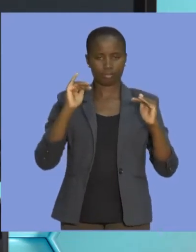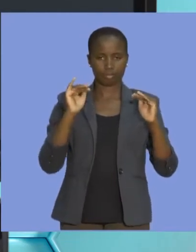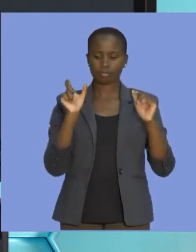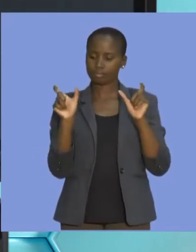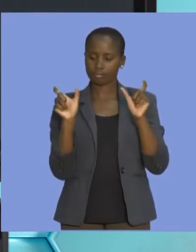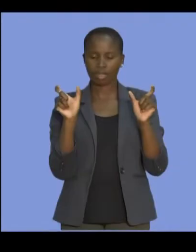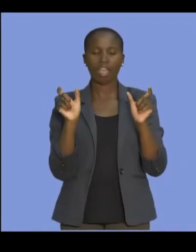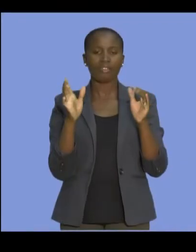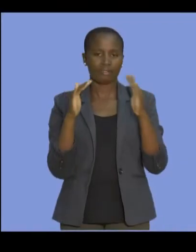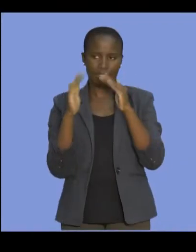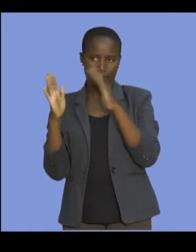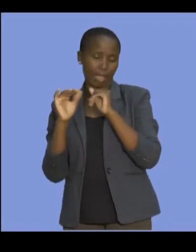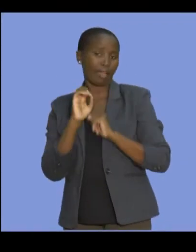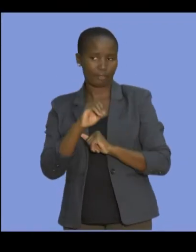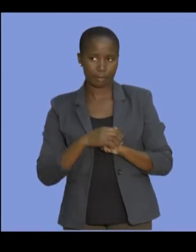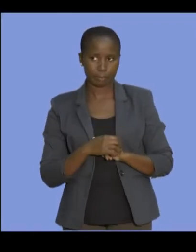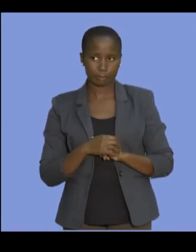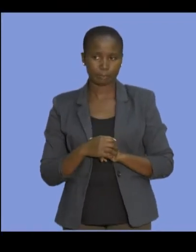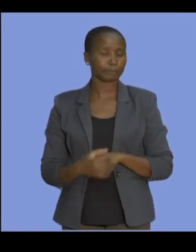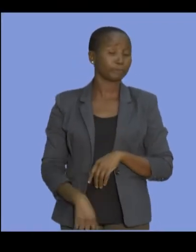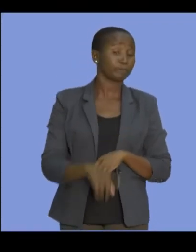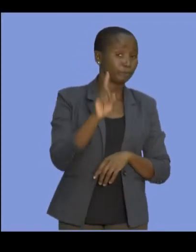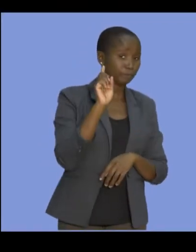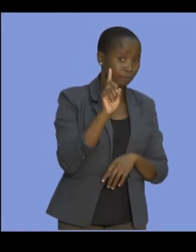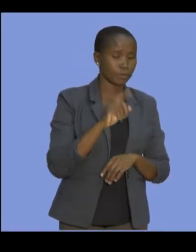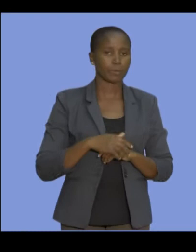median. But also